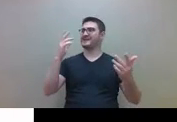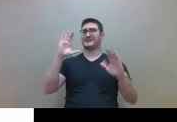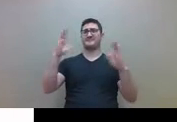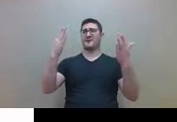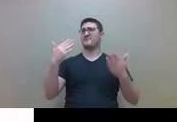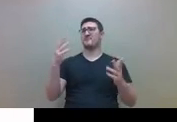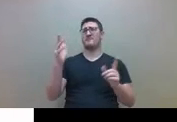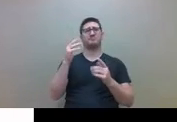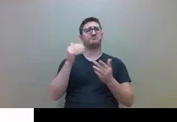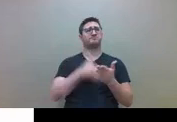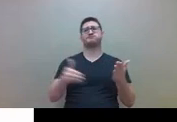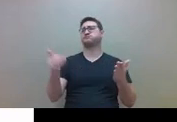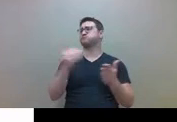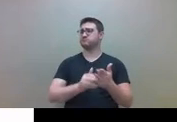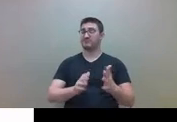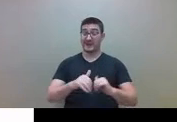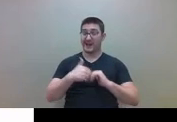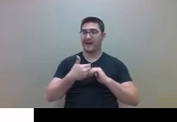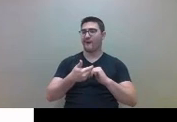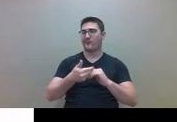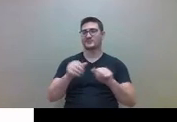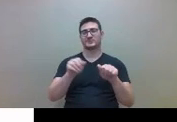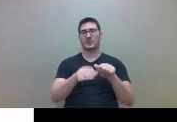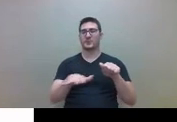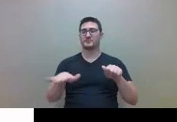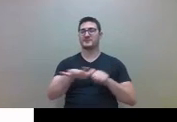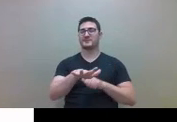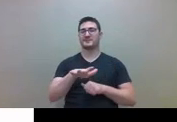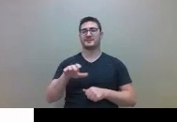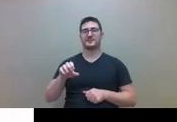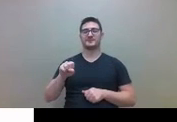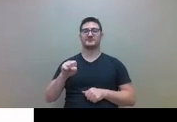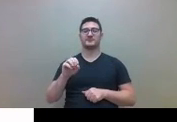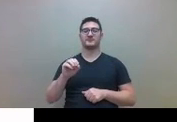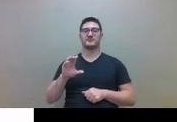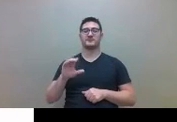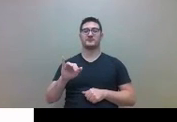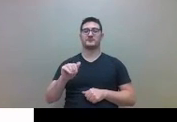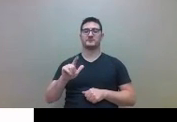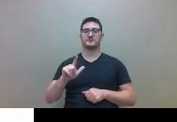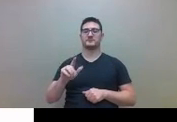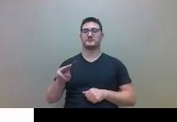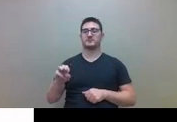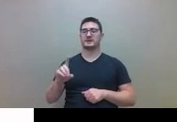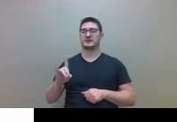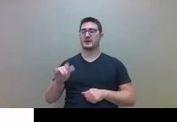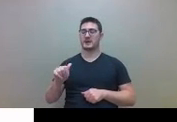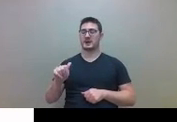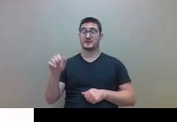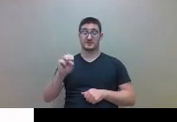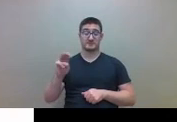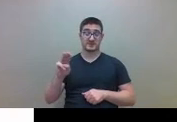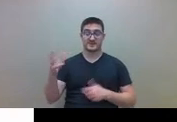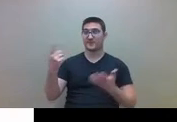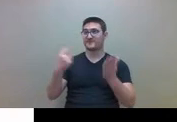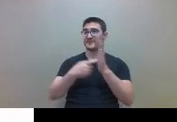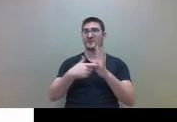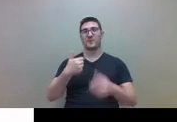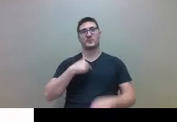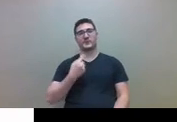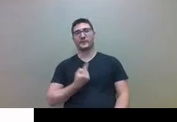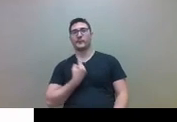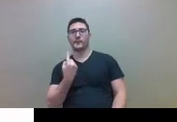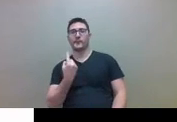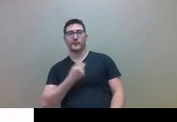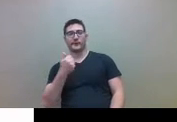our lives. Right. That I mean, there are the extreme examples of all your friends who are in Italy, you know, and and